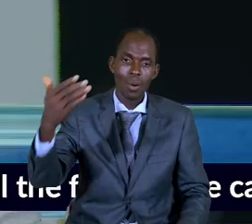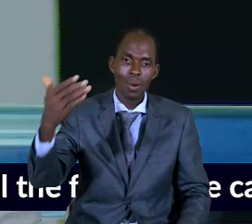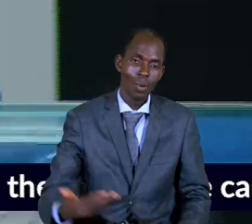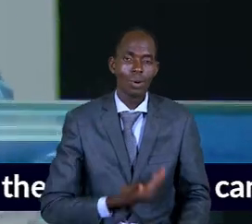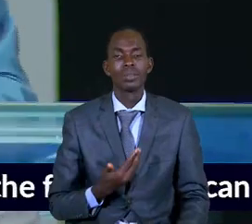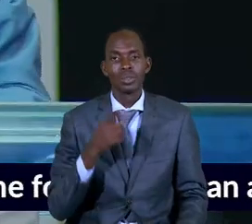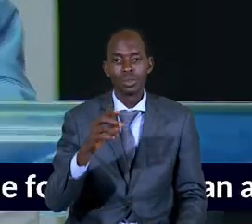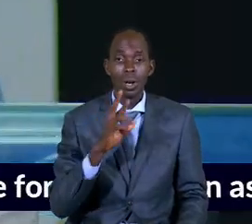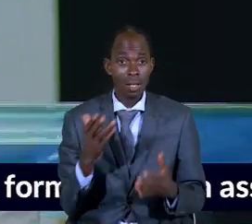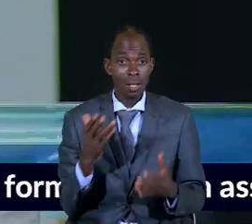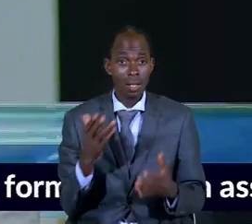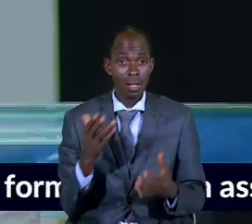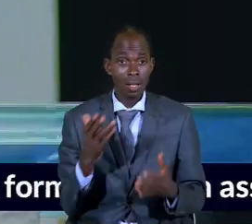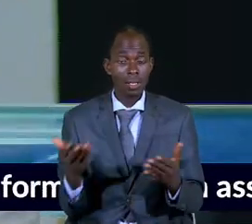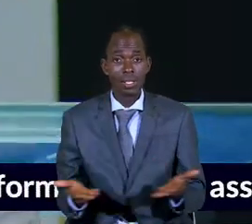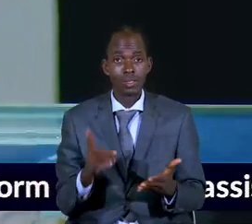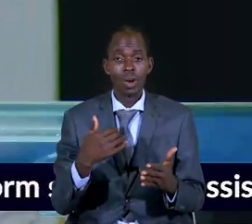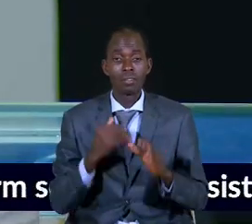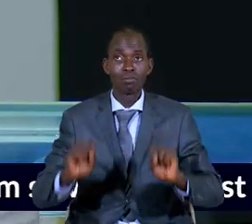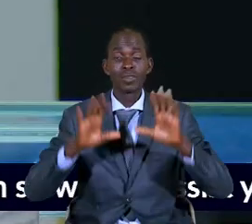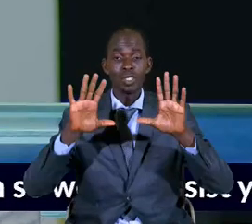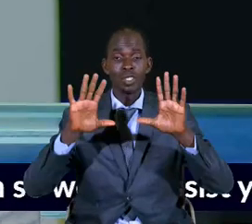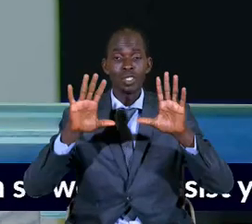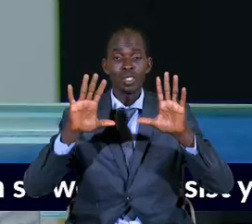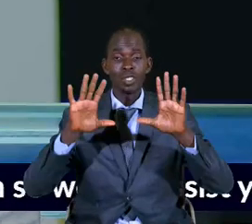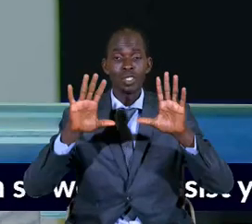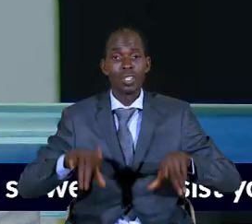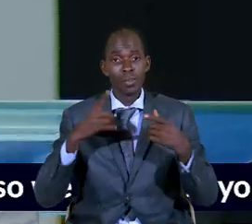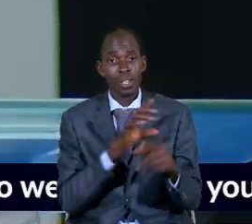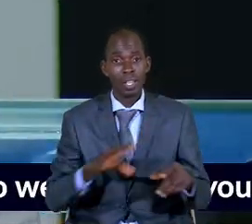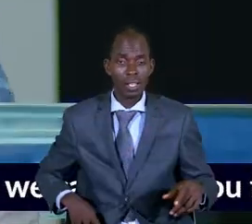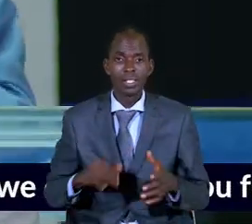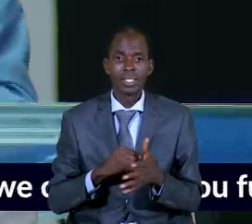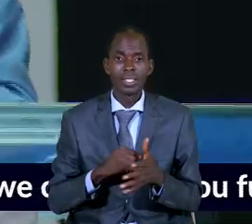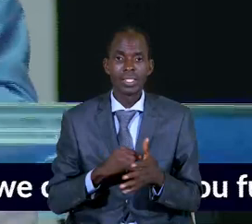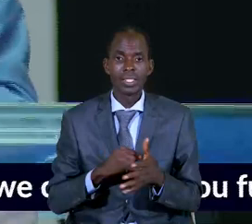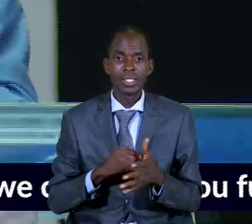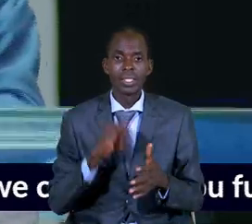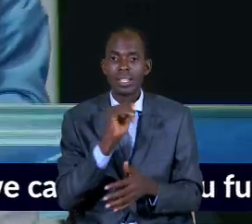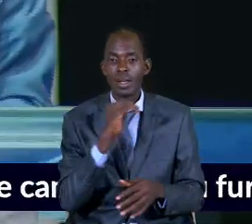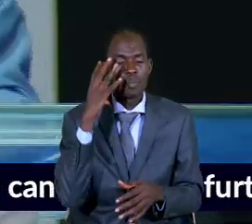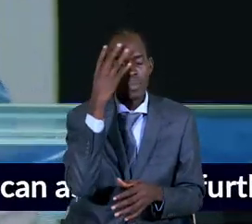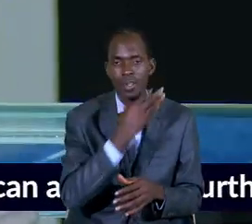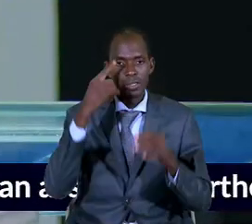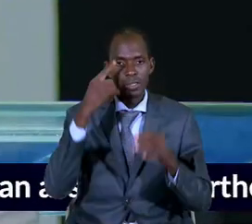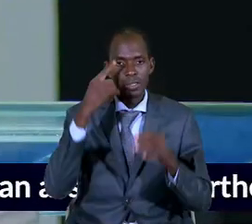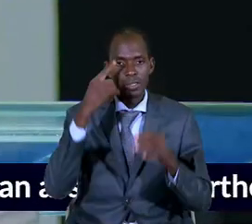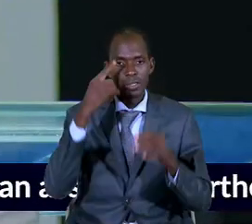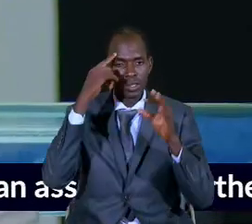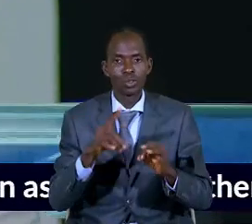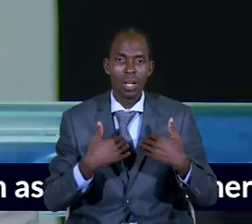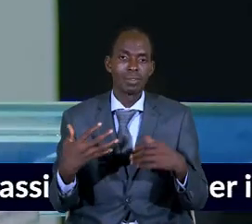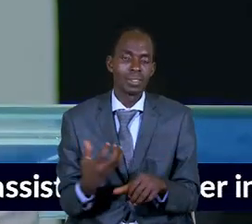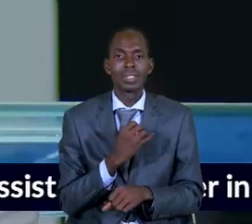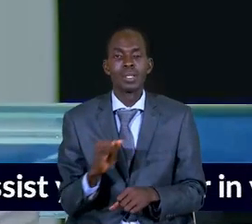You are here. You are giving your life to Christ. It's a beautiful decision tonight you have taken.